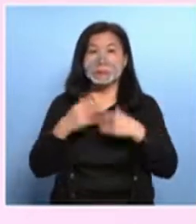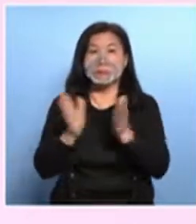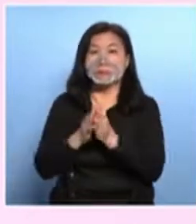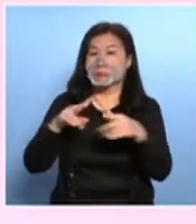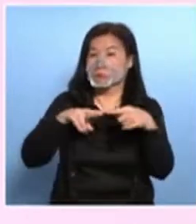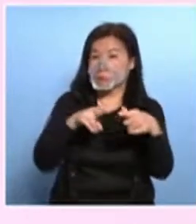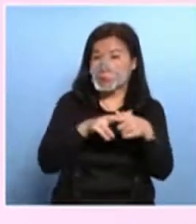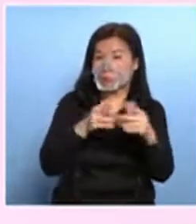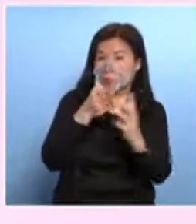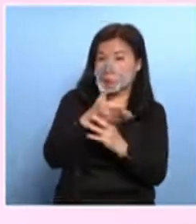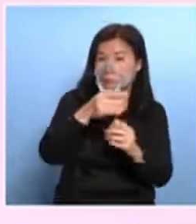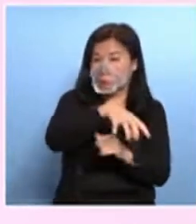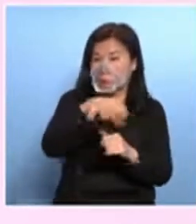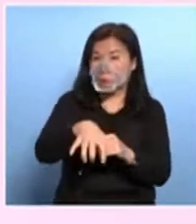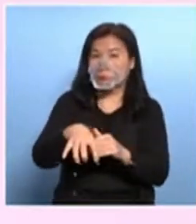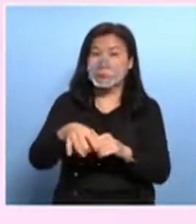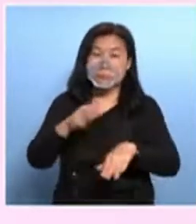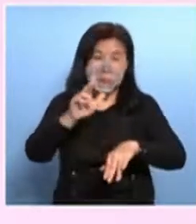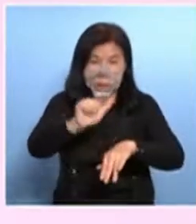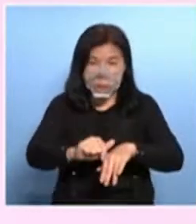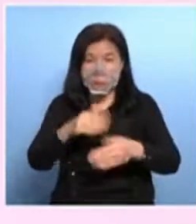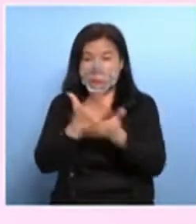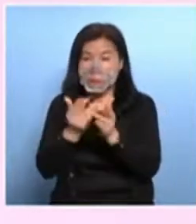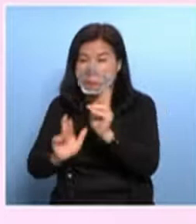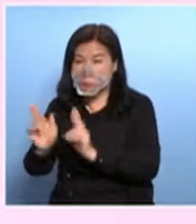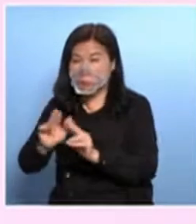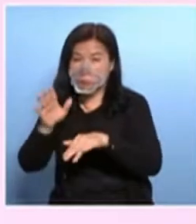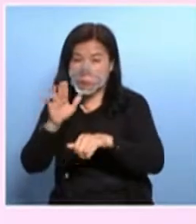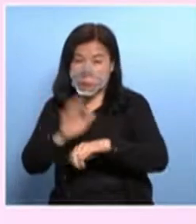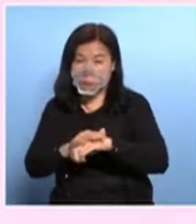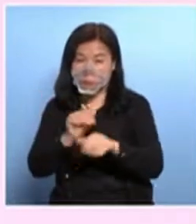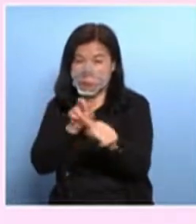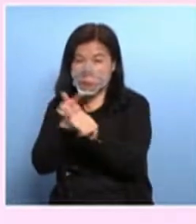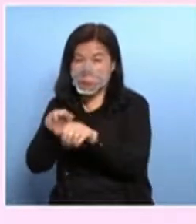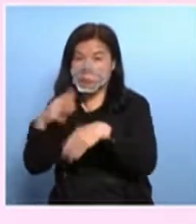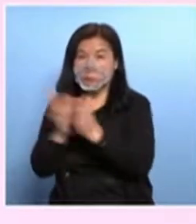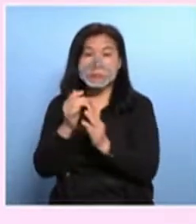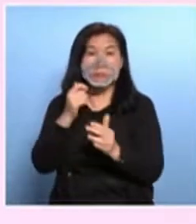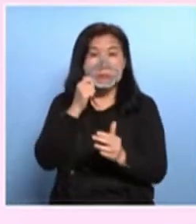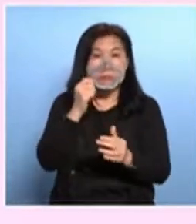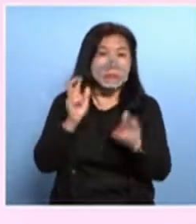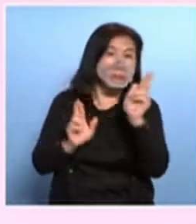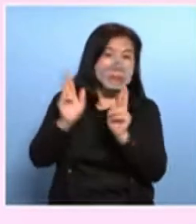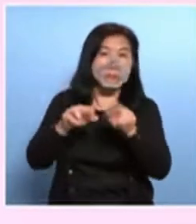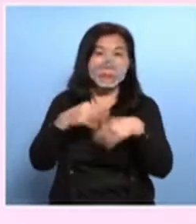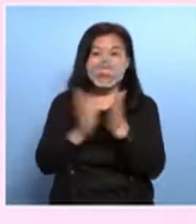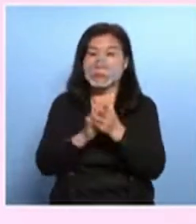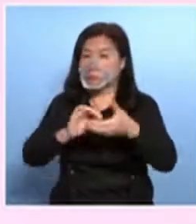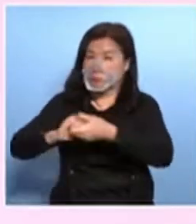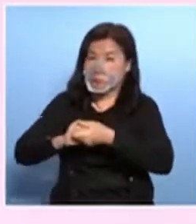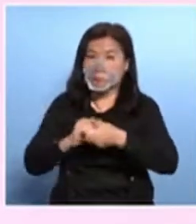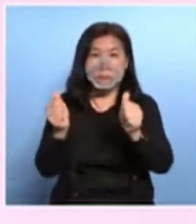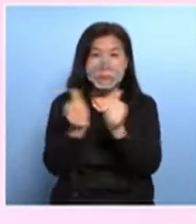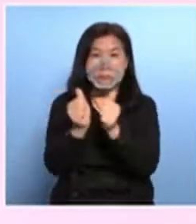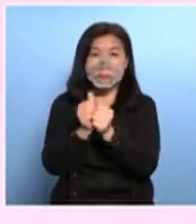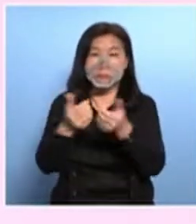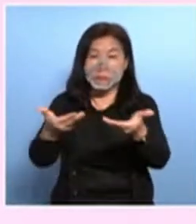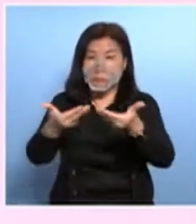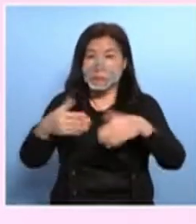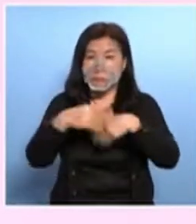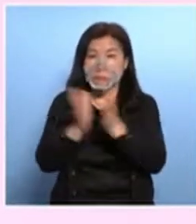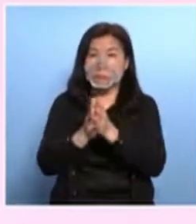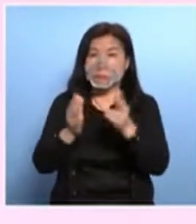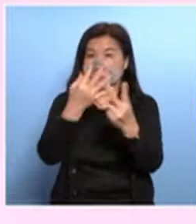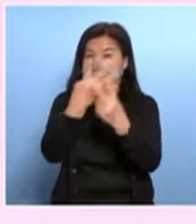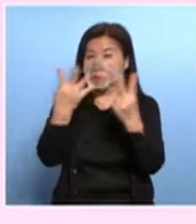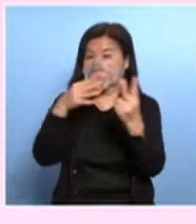and cultural activities, thereby promoting the integration of arts into our community. Over the past decade or so, we have